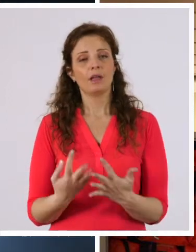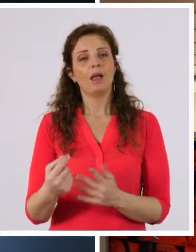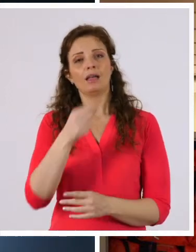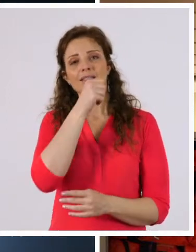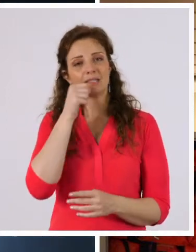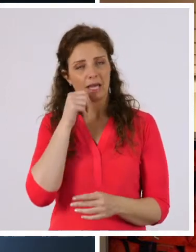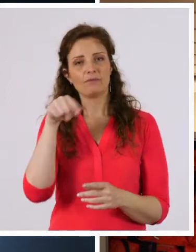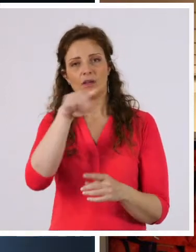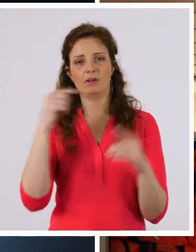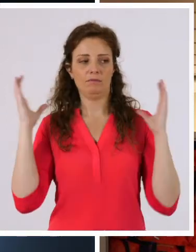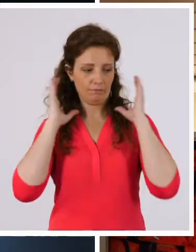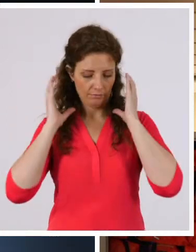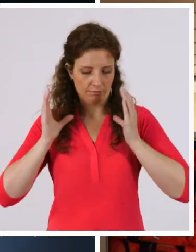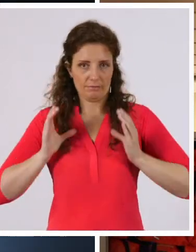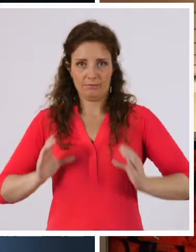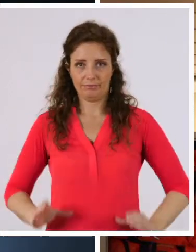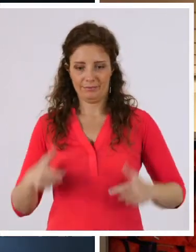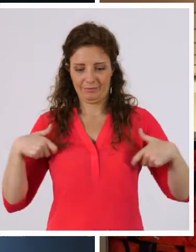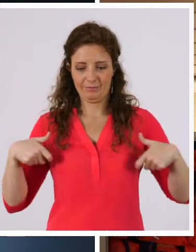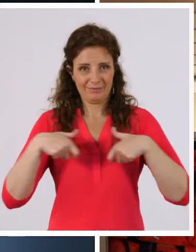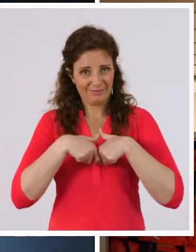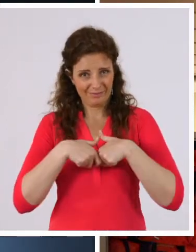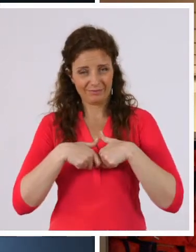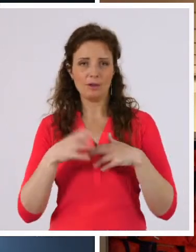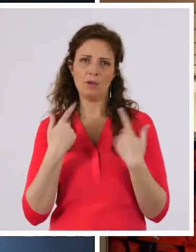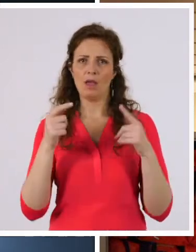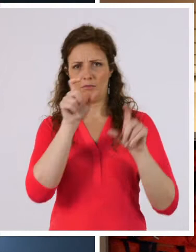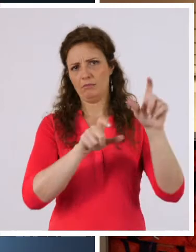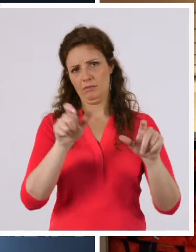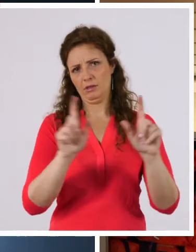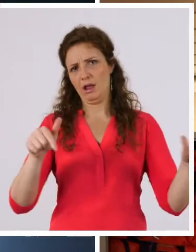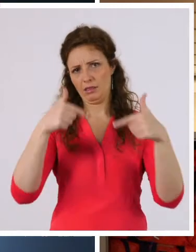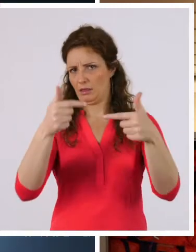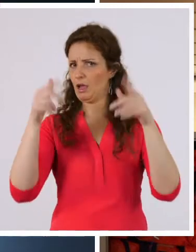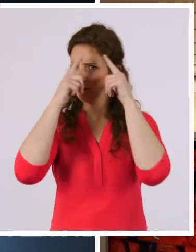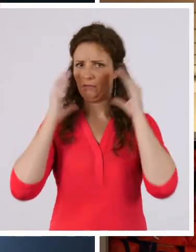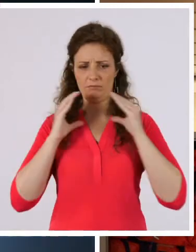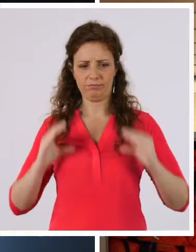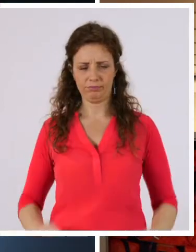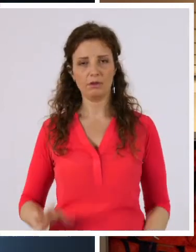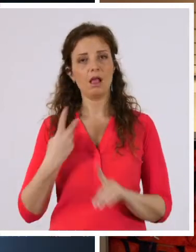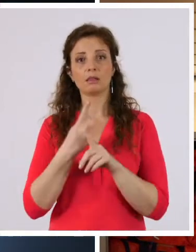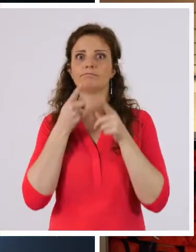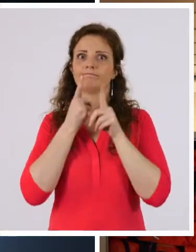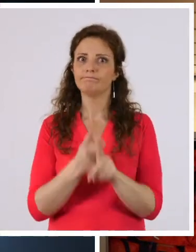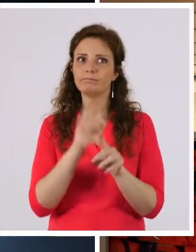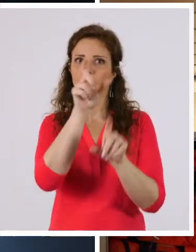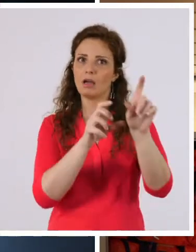At this point, you shall wear the life vest provided by the crew members and follow the orders of the crew.